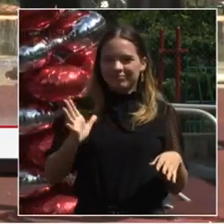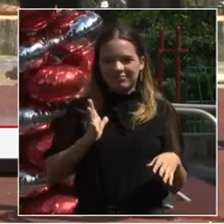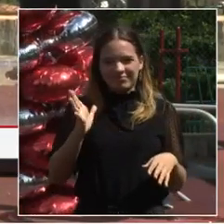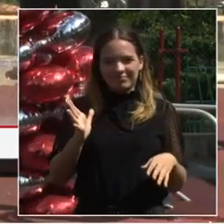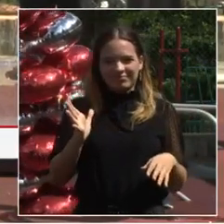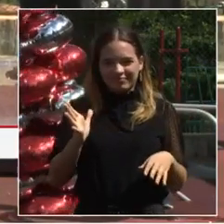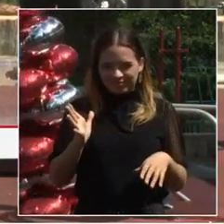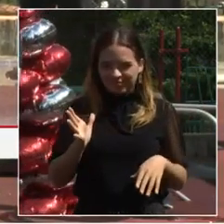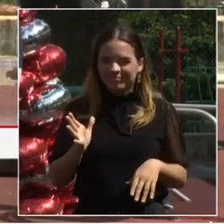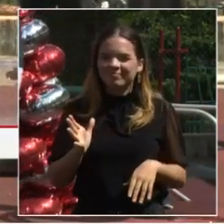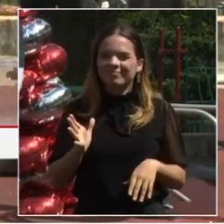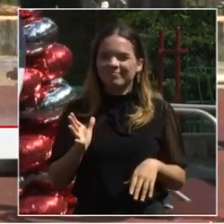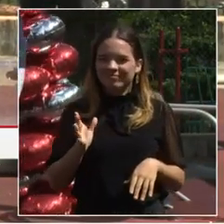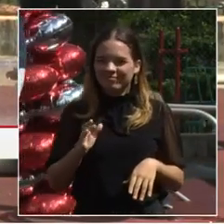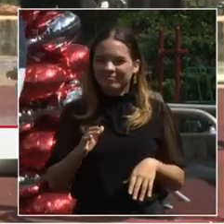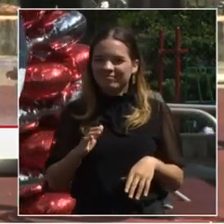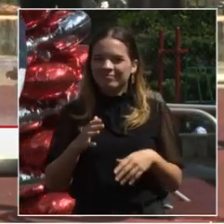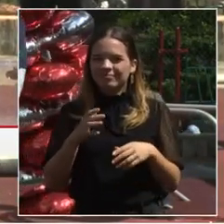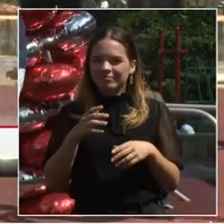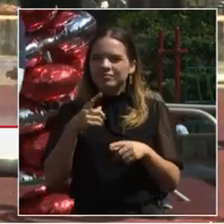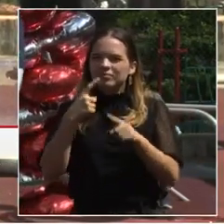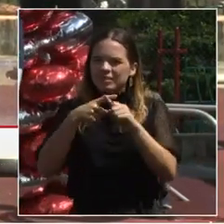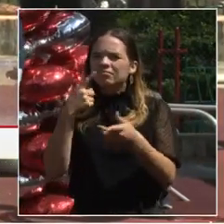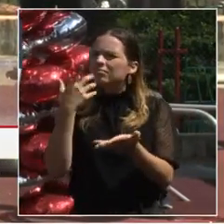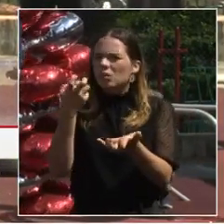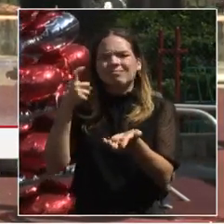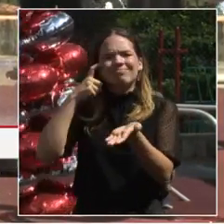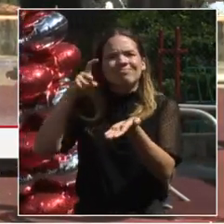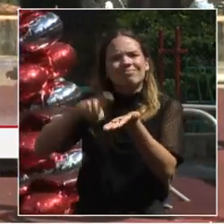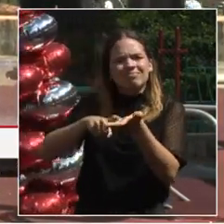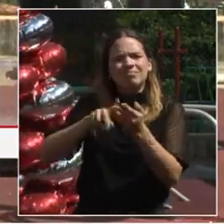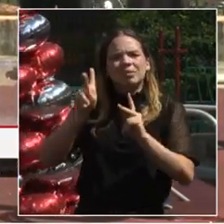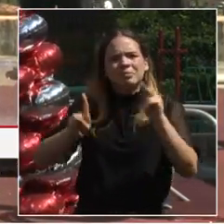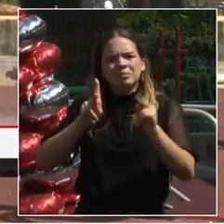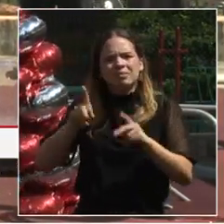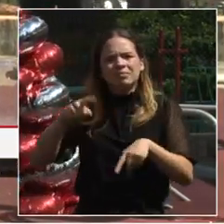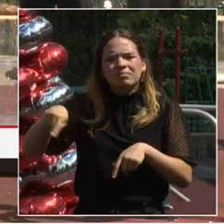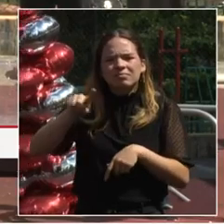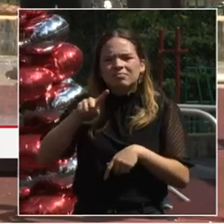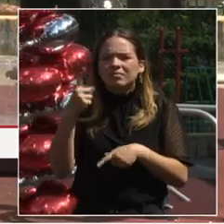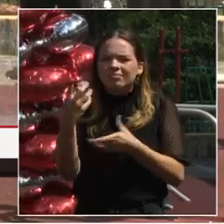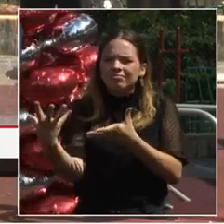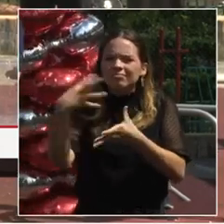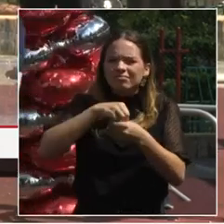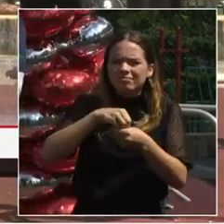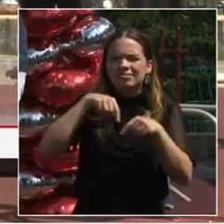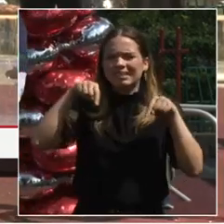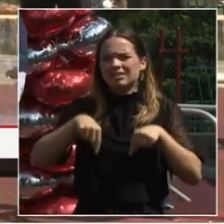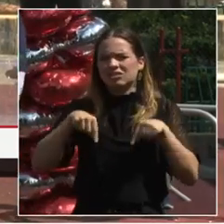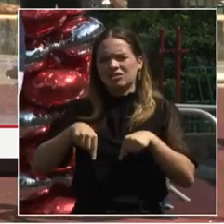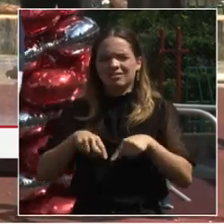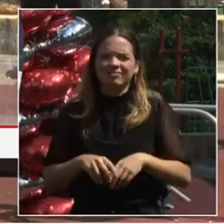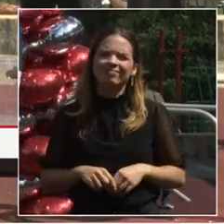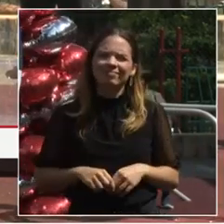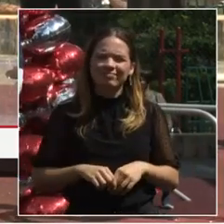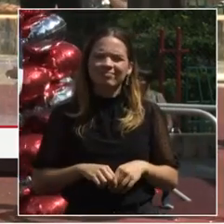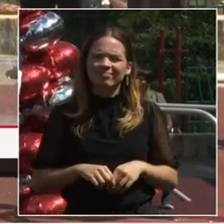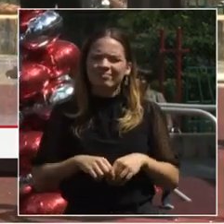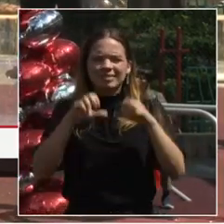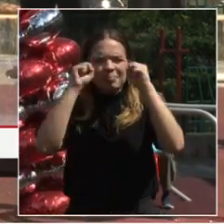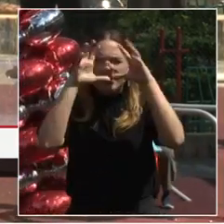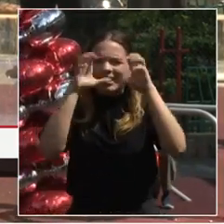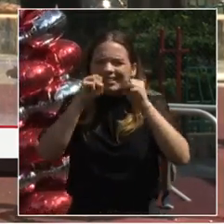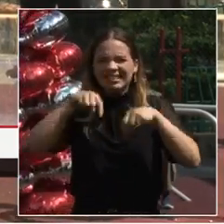one of the things we want to do is also acknowledge a few people who will always be a part of this, right? And that is our amazing Department of Parks